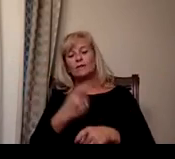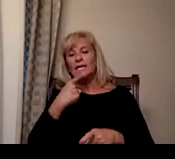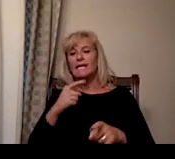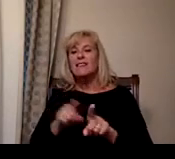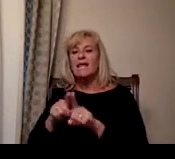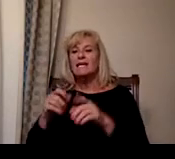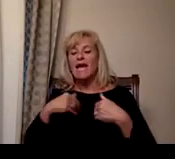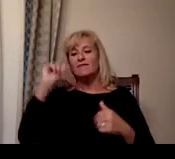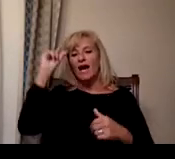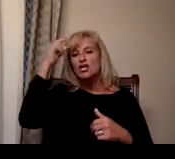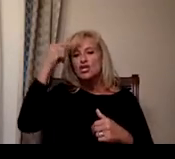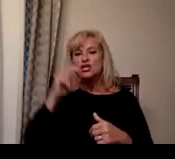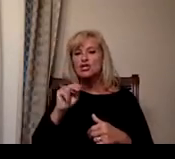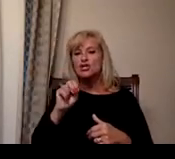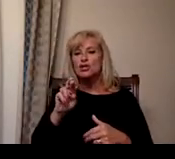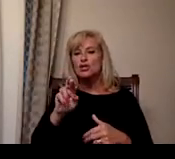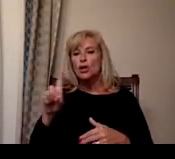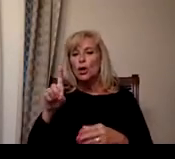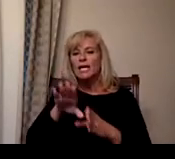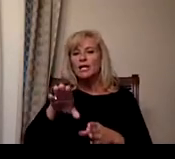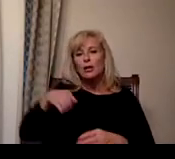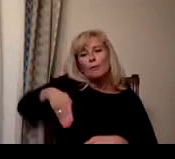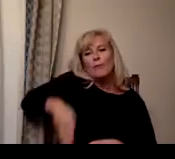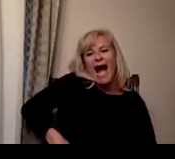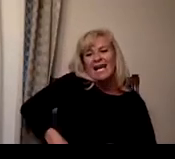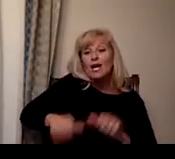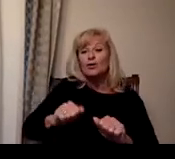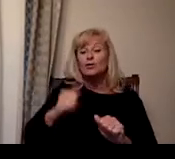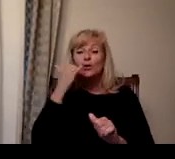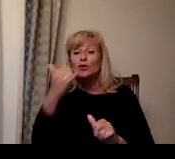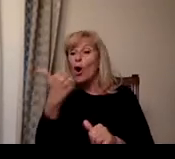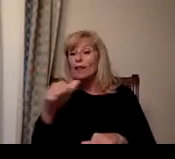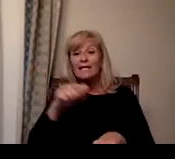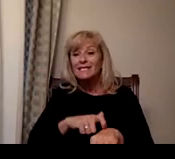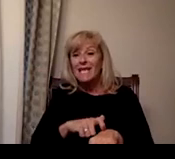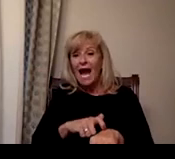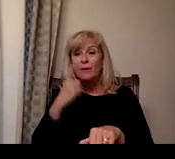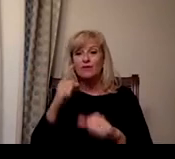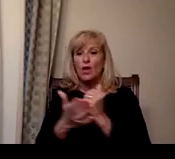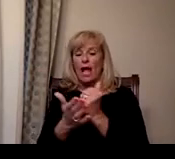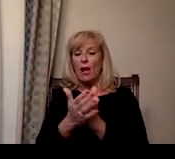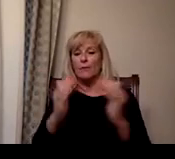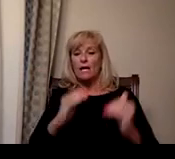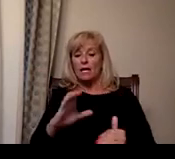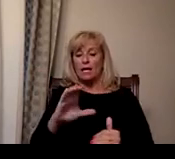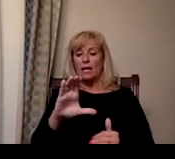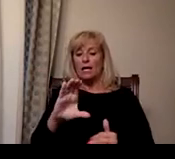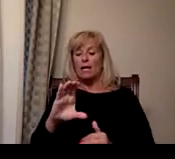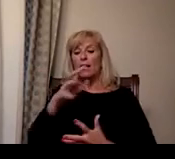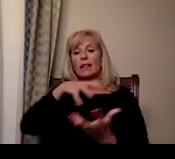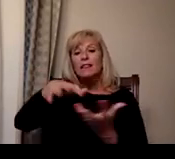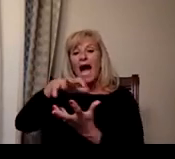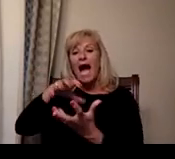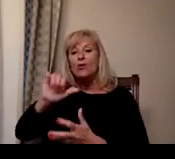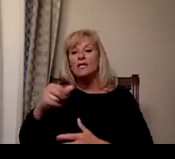in your pocket so that you could call at any time and get help with that. We have Cloud Cache, which is